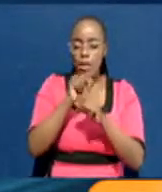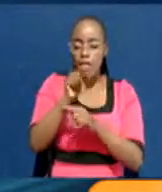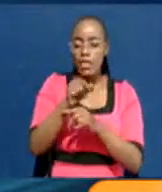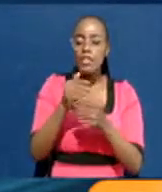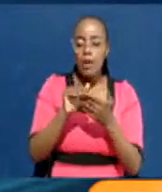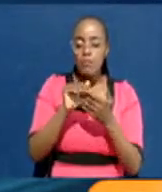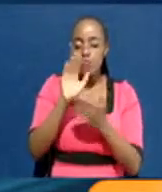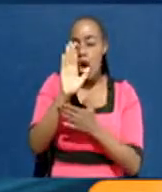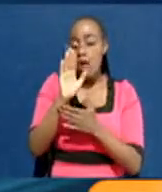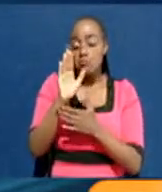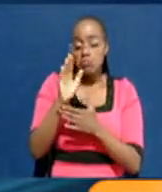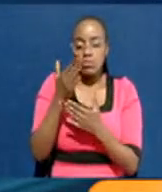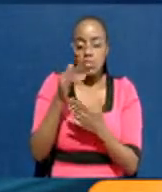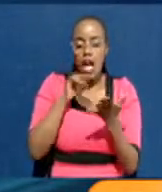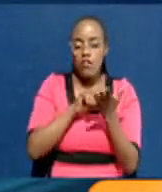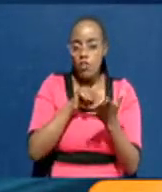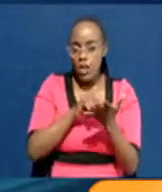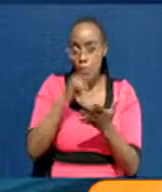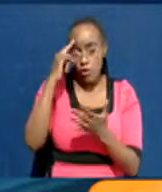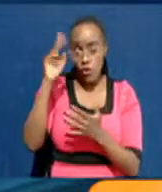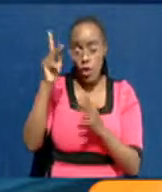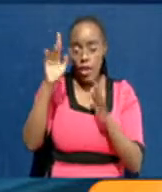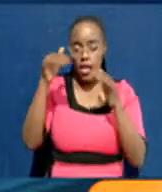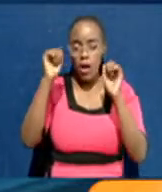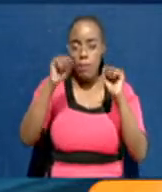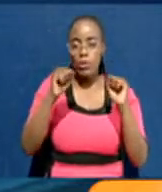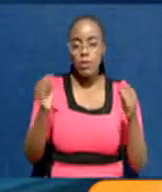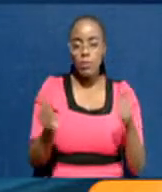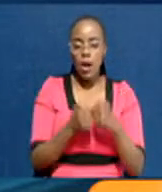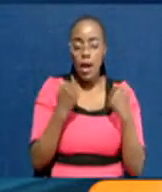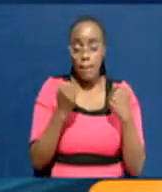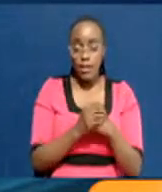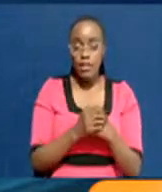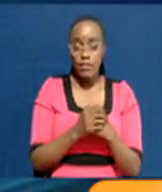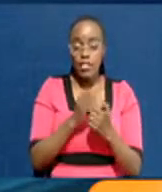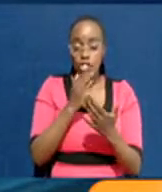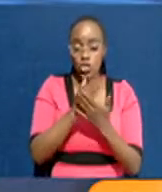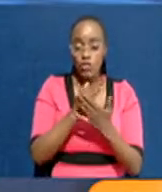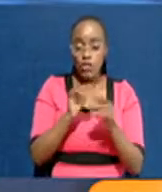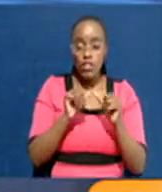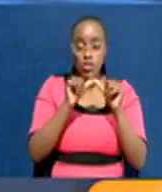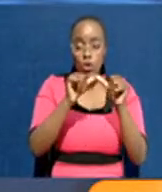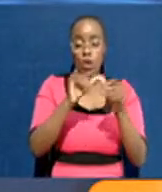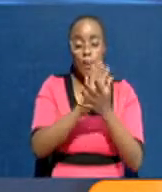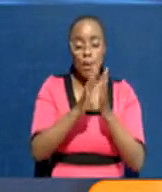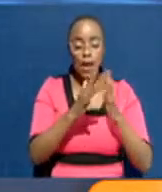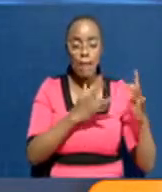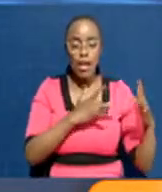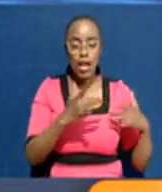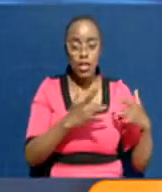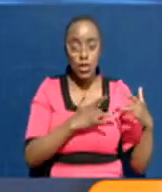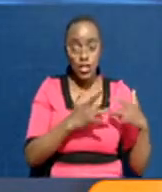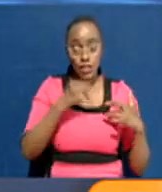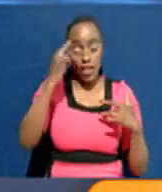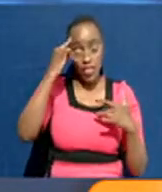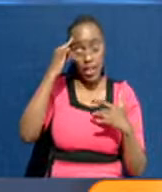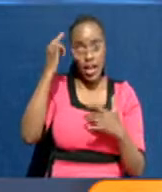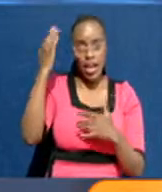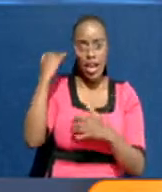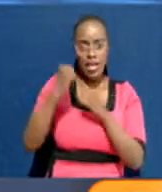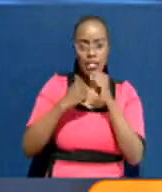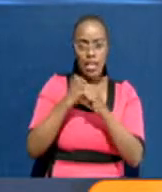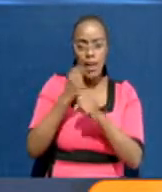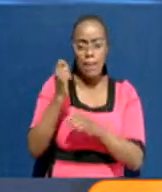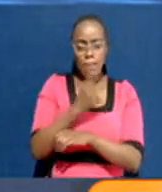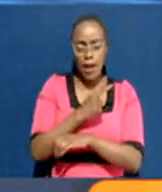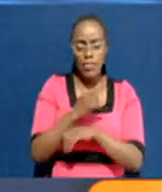affordable for Kenyans on this platform. How can that happen now? Oh, absolutely. It continues to be a concern. Yeah. And I think as you saw last year in September,